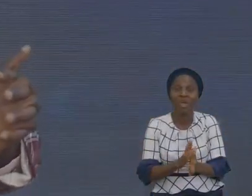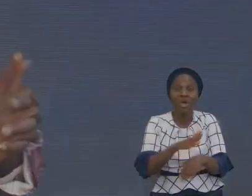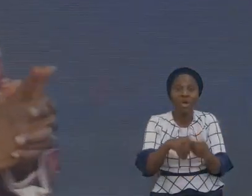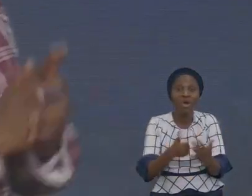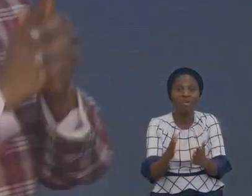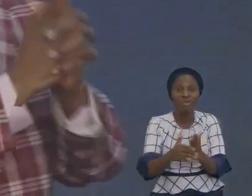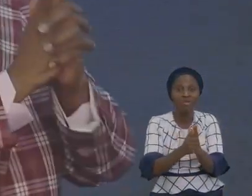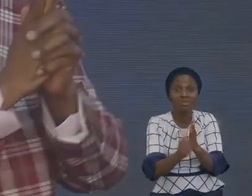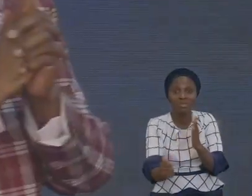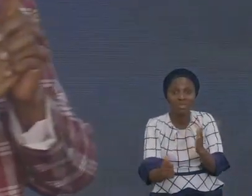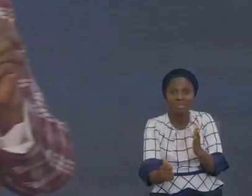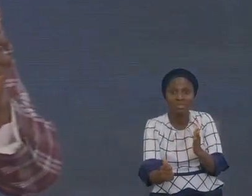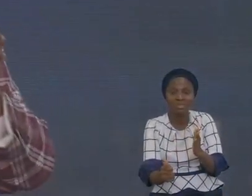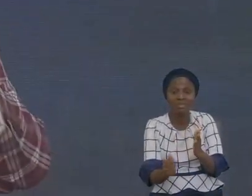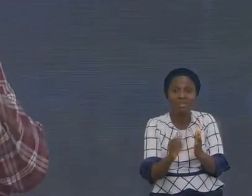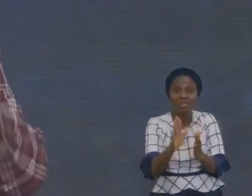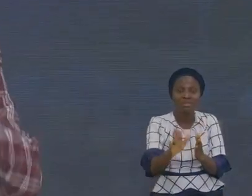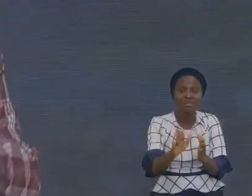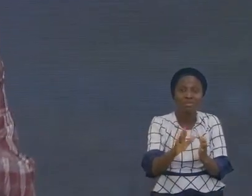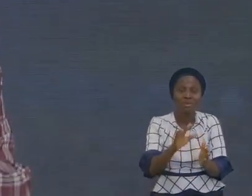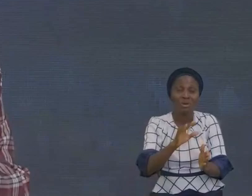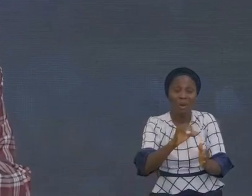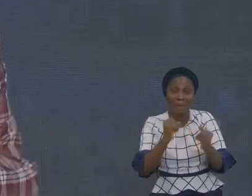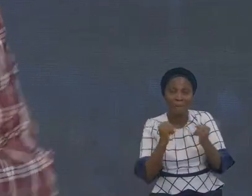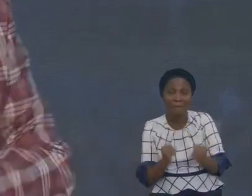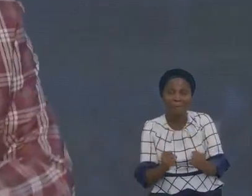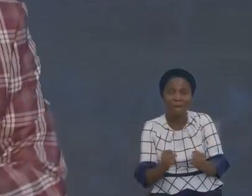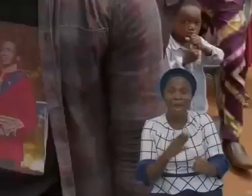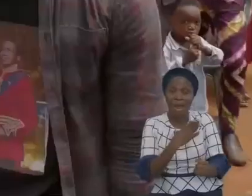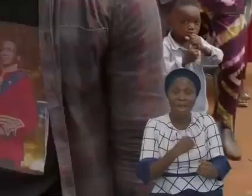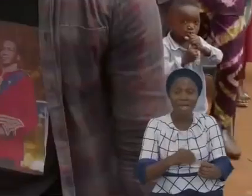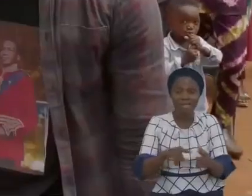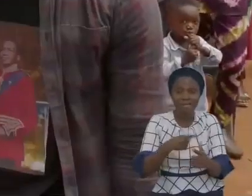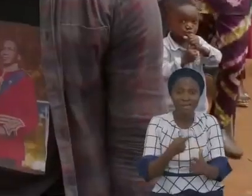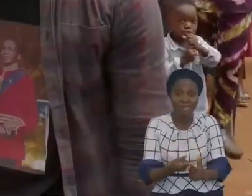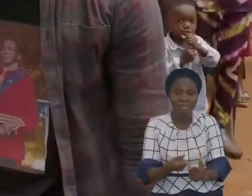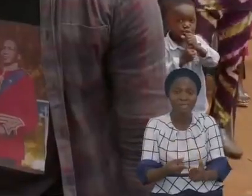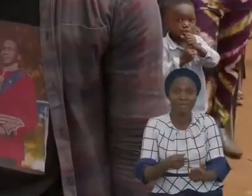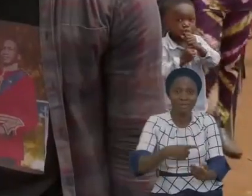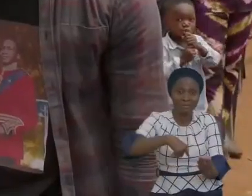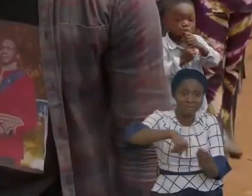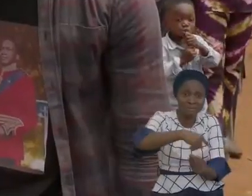going nowhere. All that over.